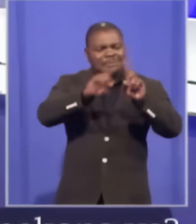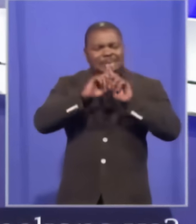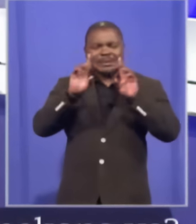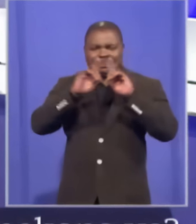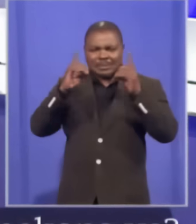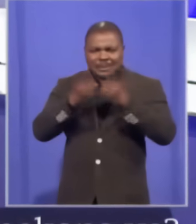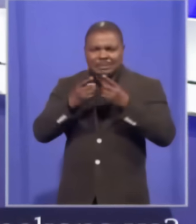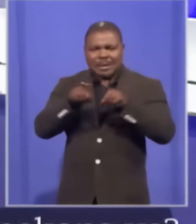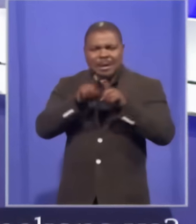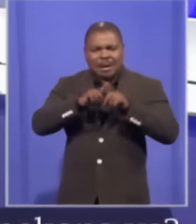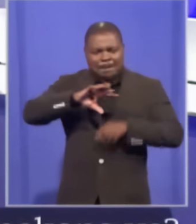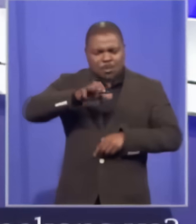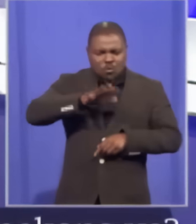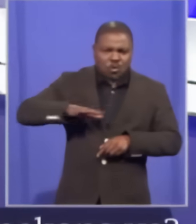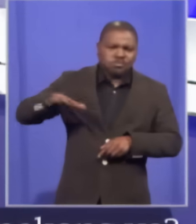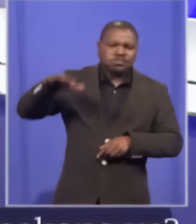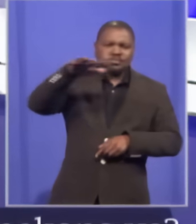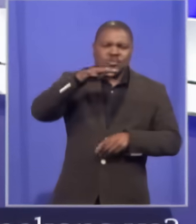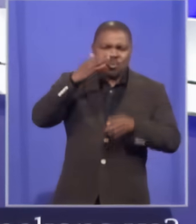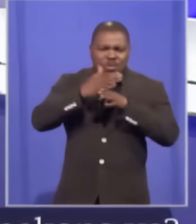fapana provinceng ga mmogo le